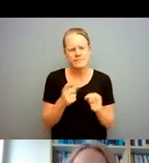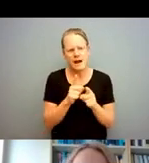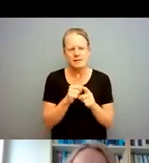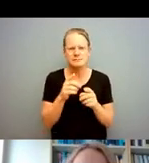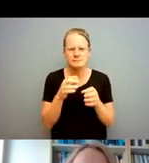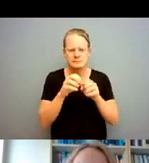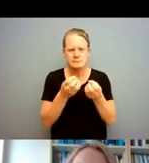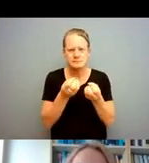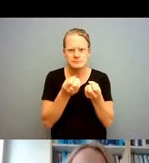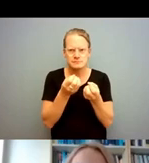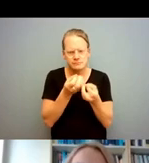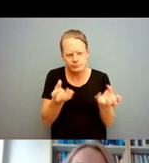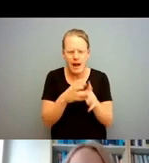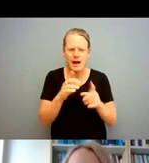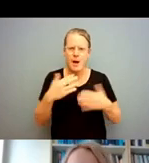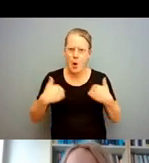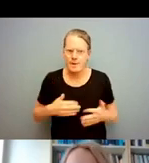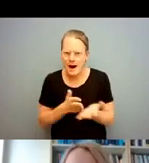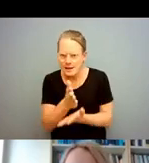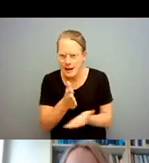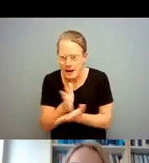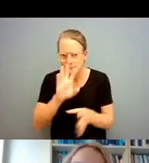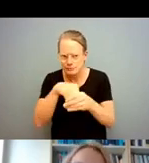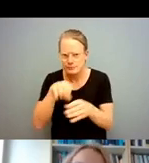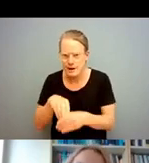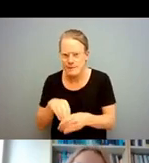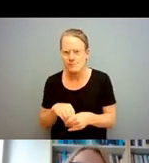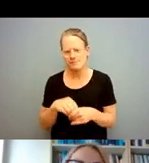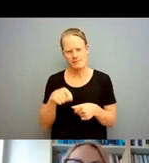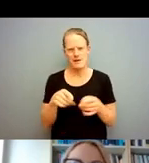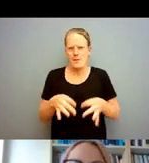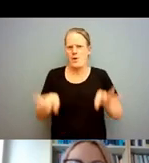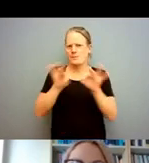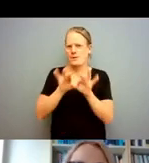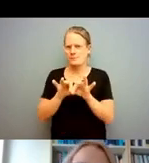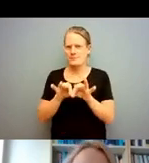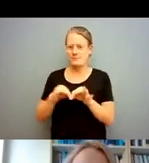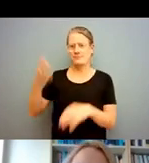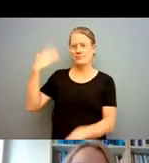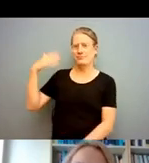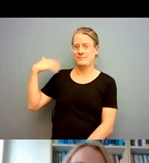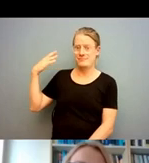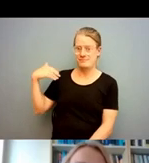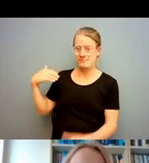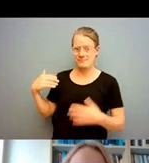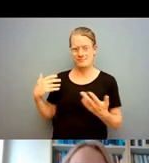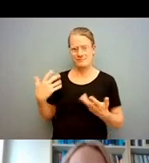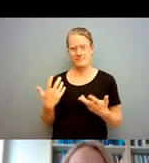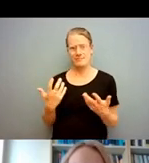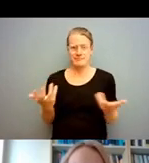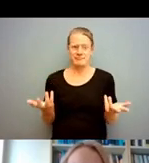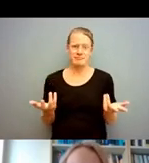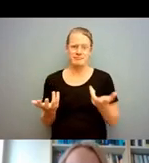point, since there has been in both legal literature and also in